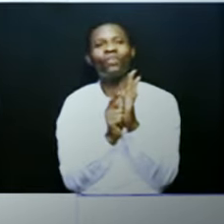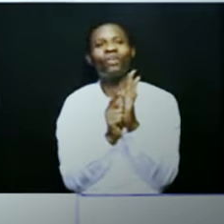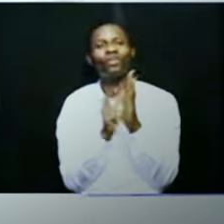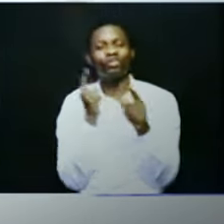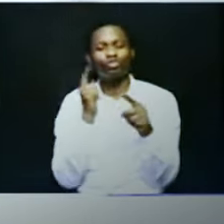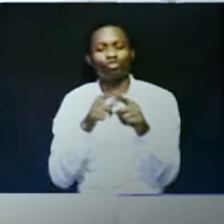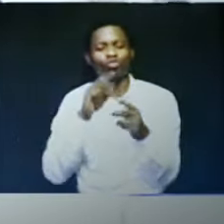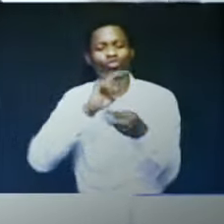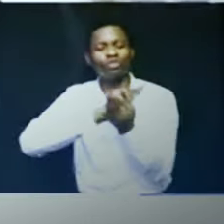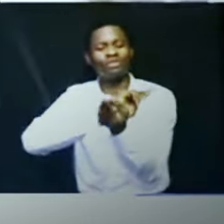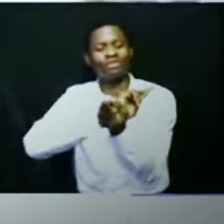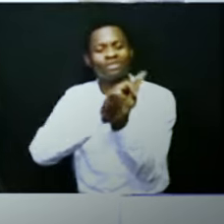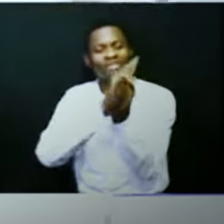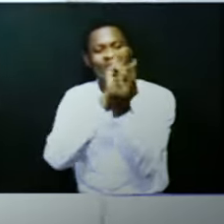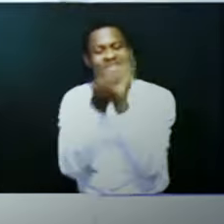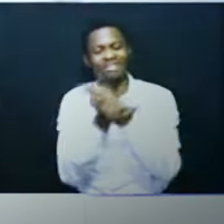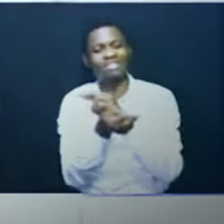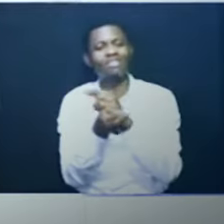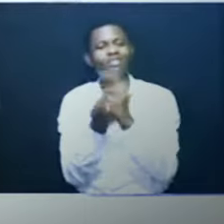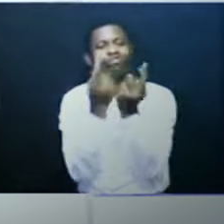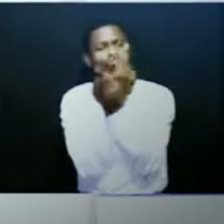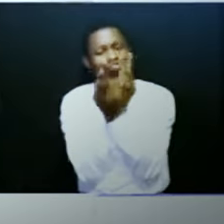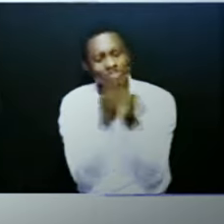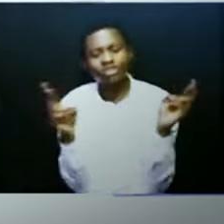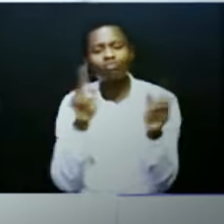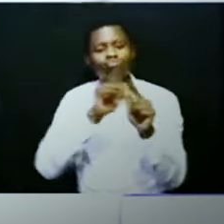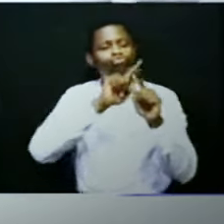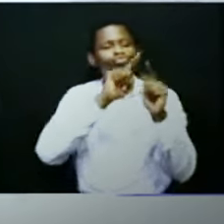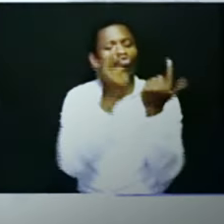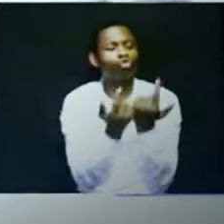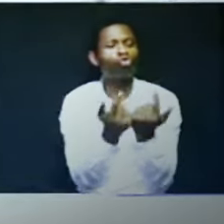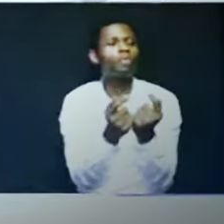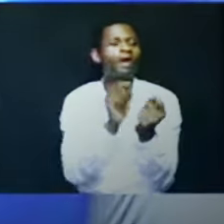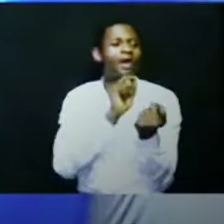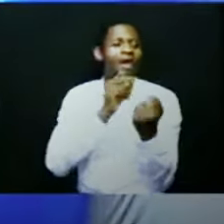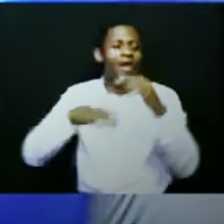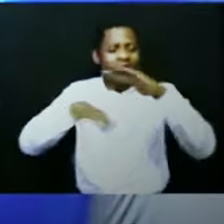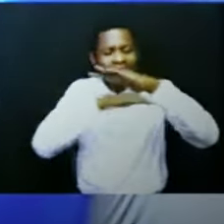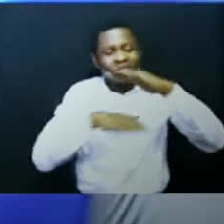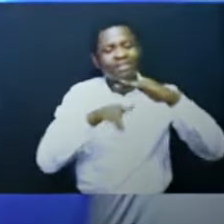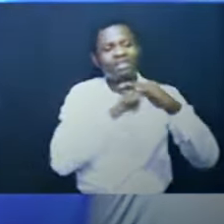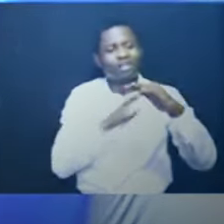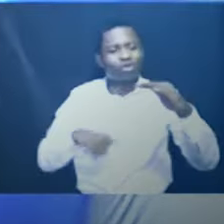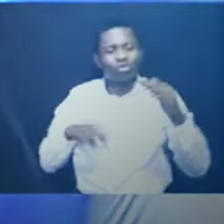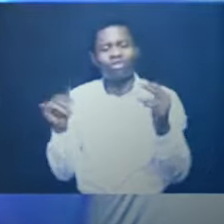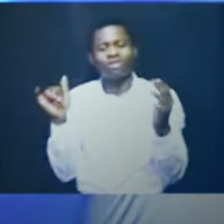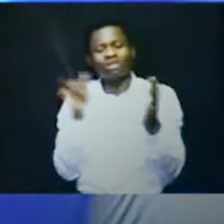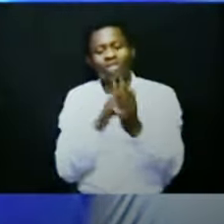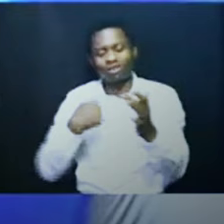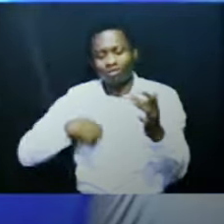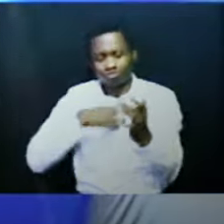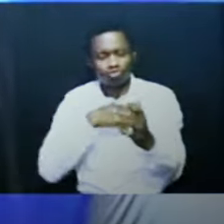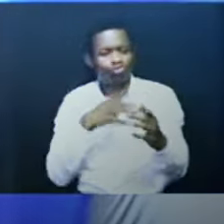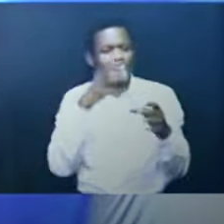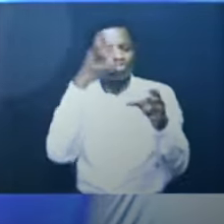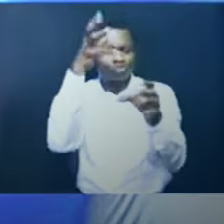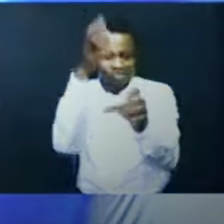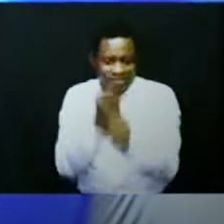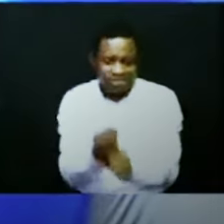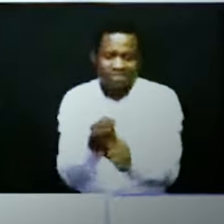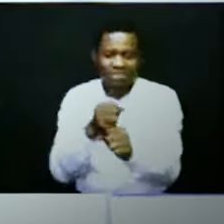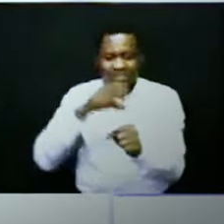to redeem those under the law, that we might receive sonship